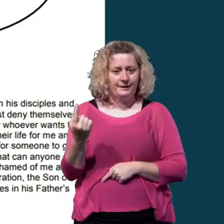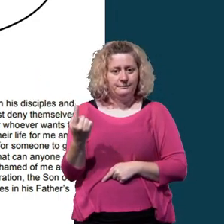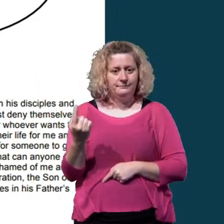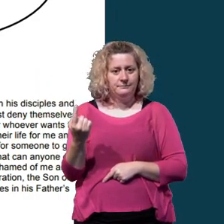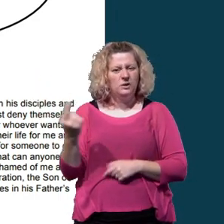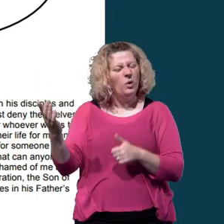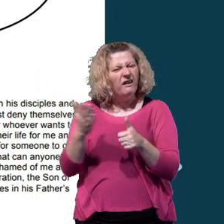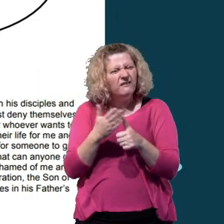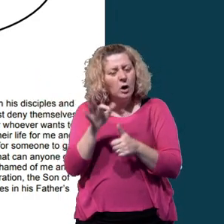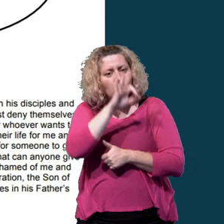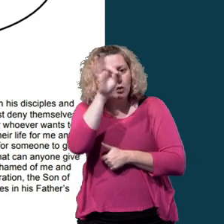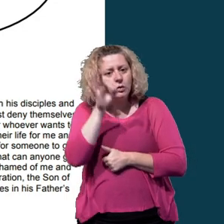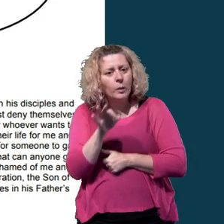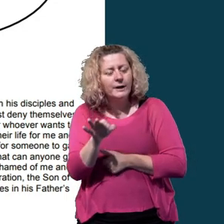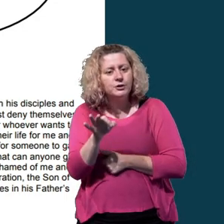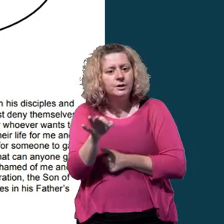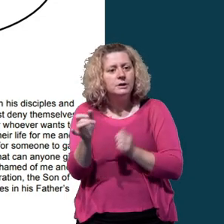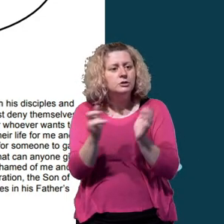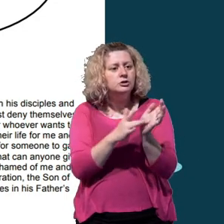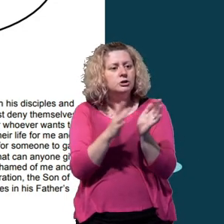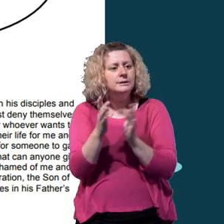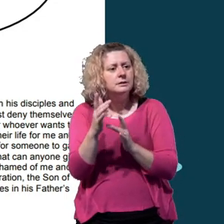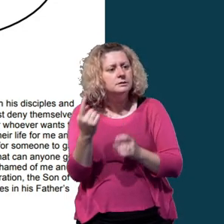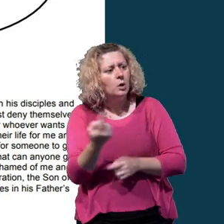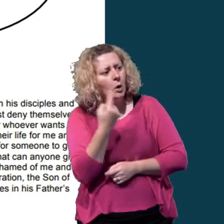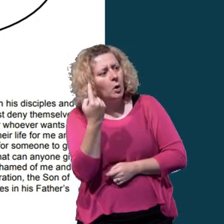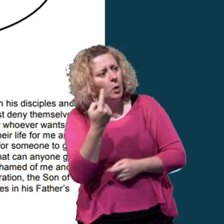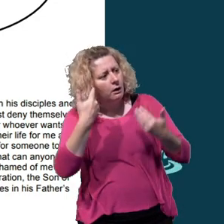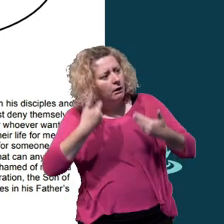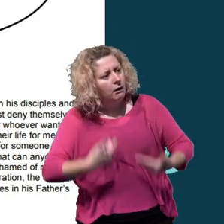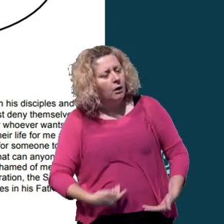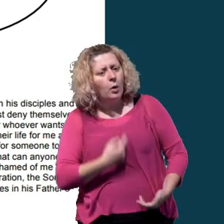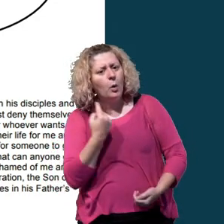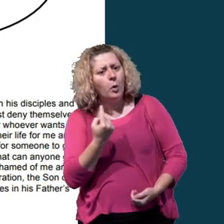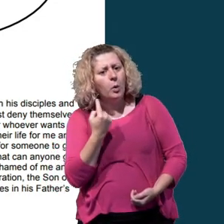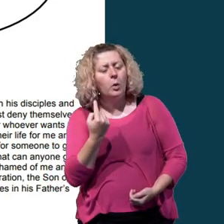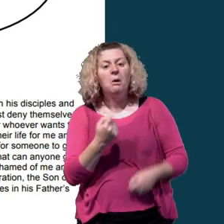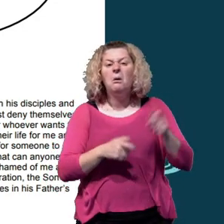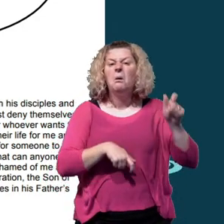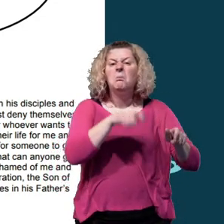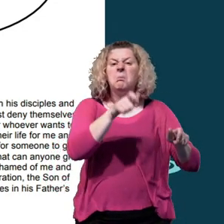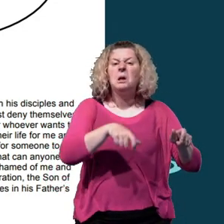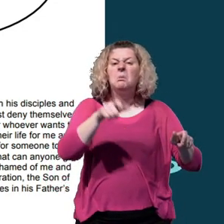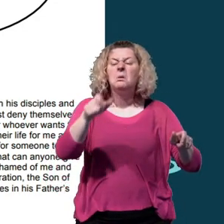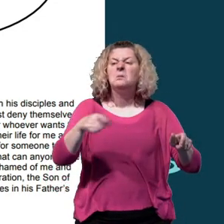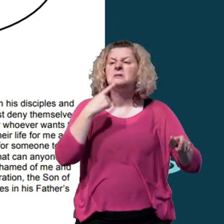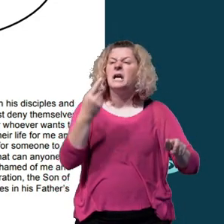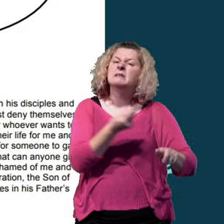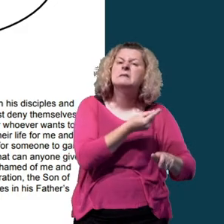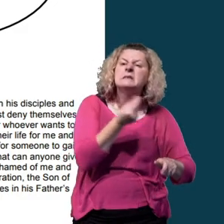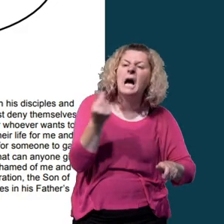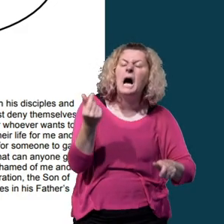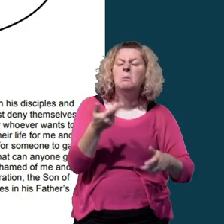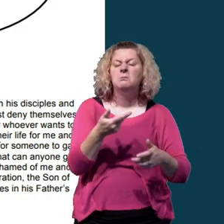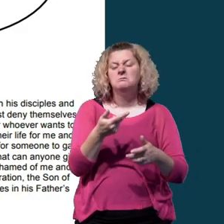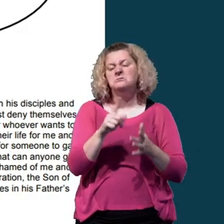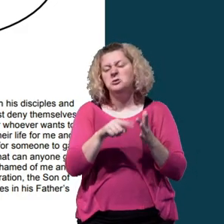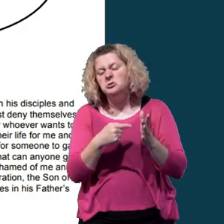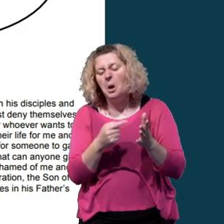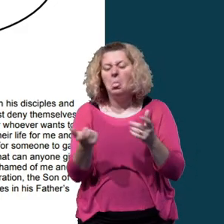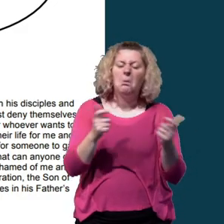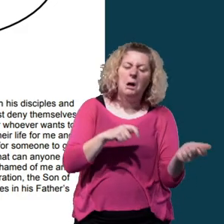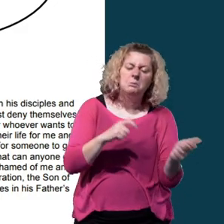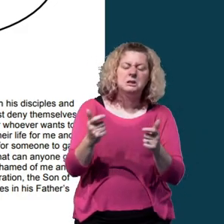information. What did Britain vote a couple of years ago in the election? General information. Who do people say I am? John the Baptist, whatever. The